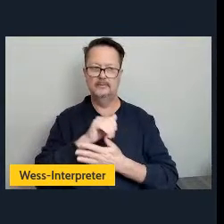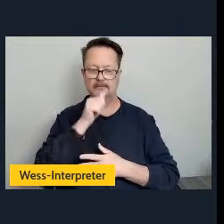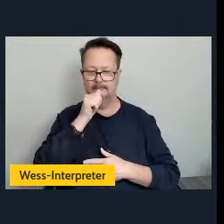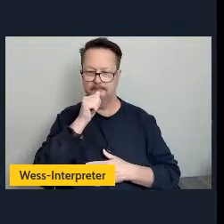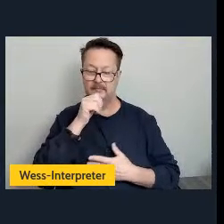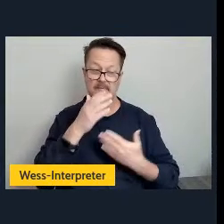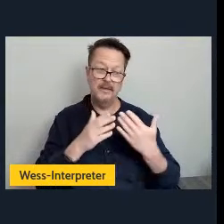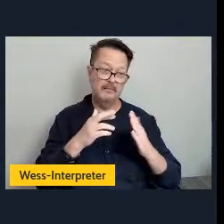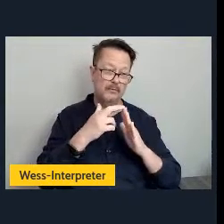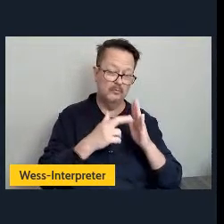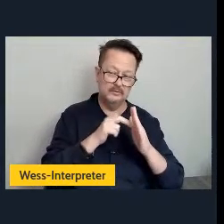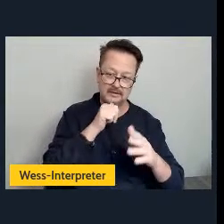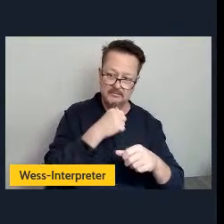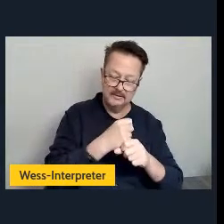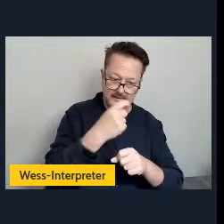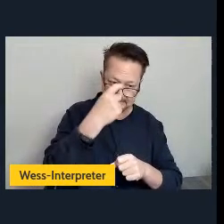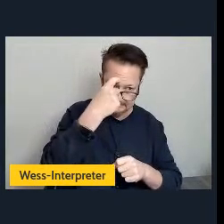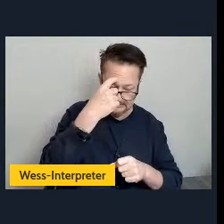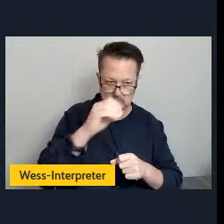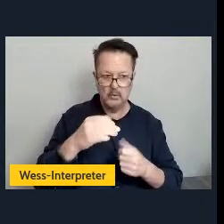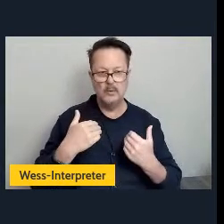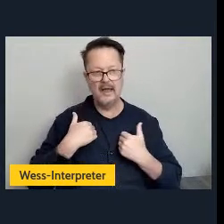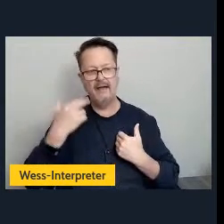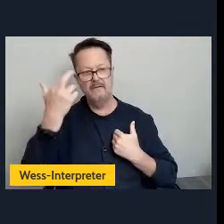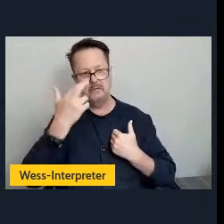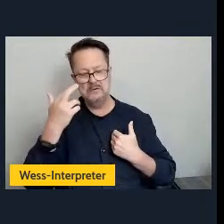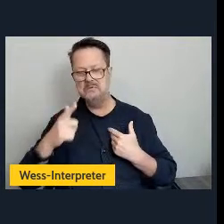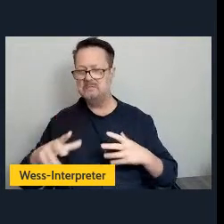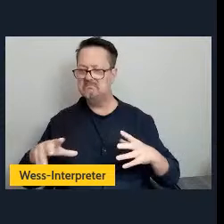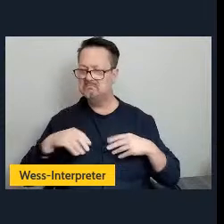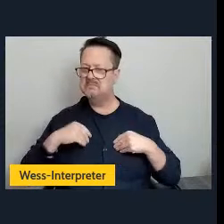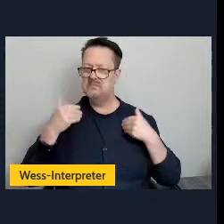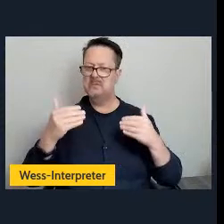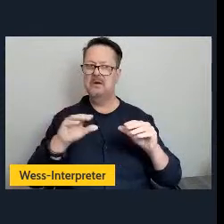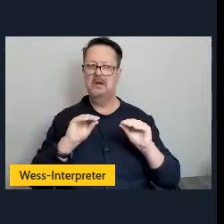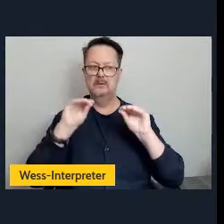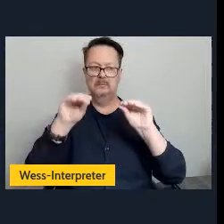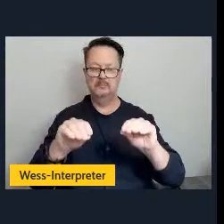you have a reason that you're okay with doing that and you want to put that in there.